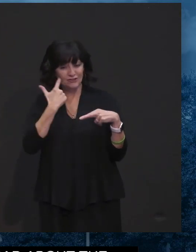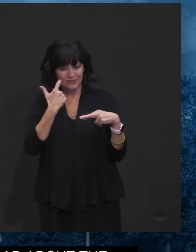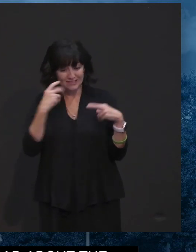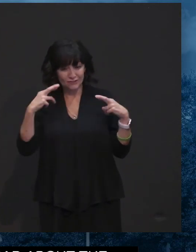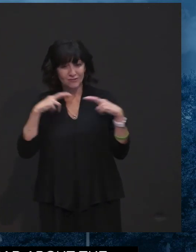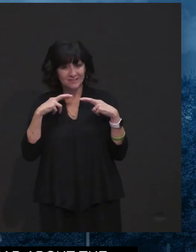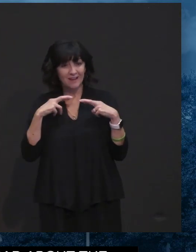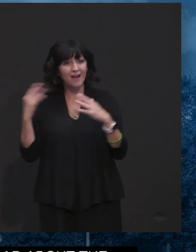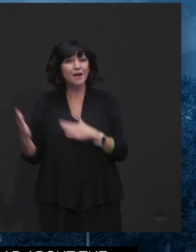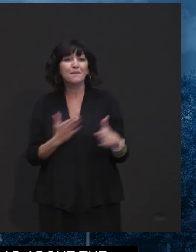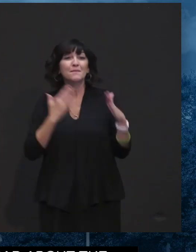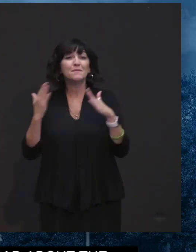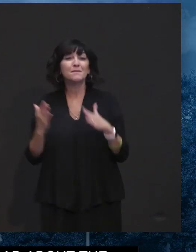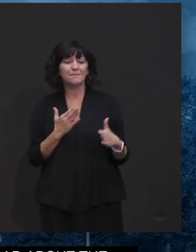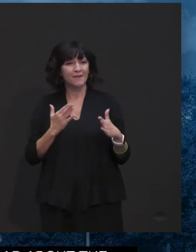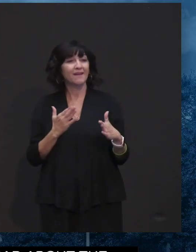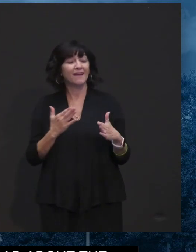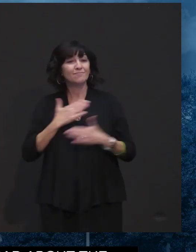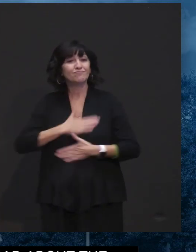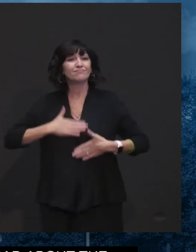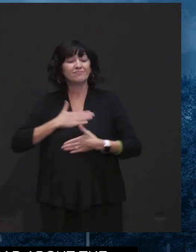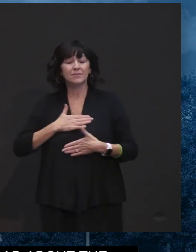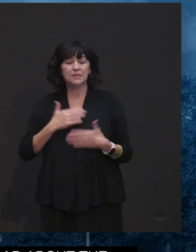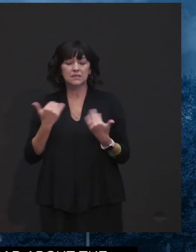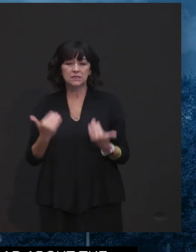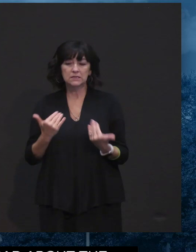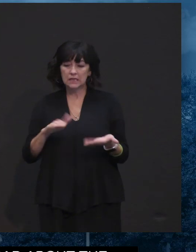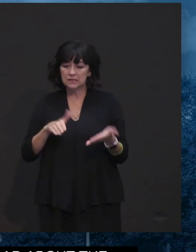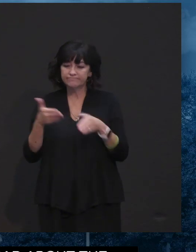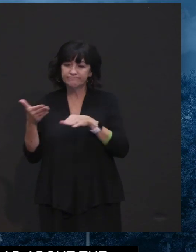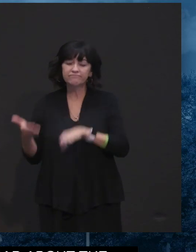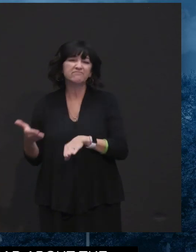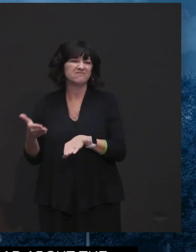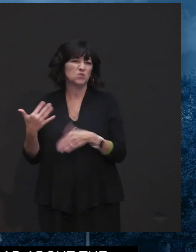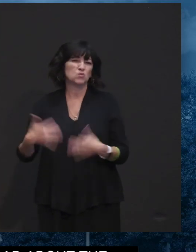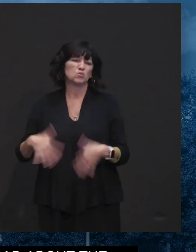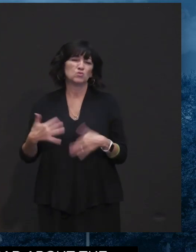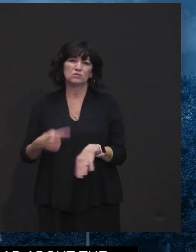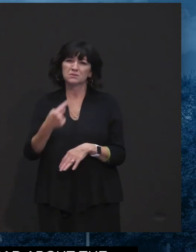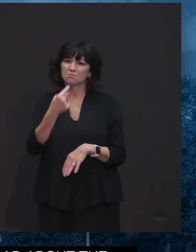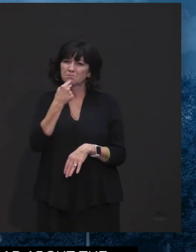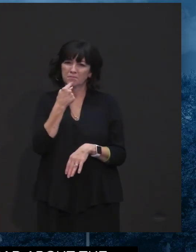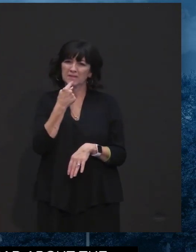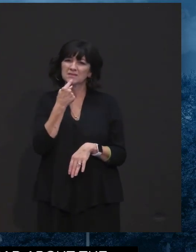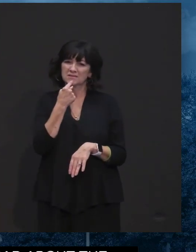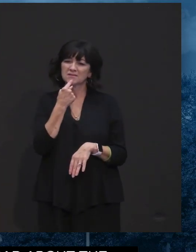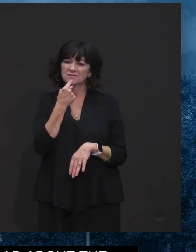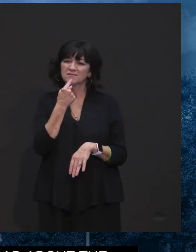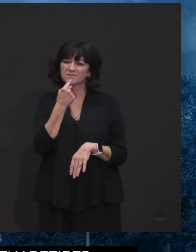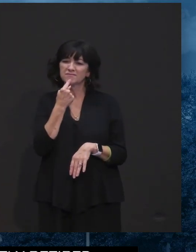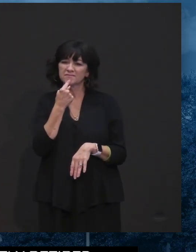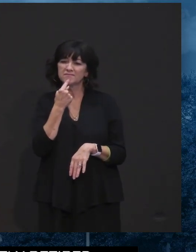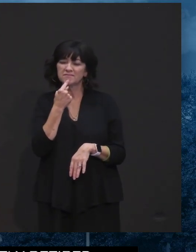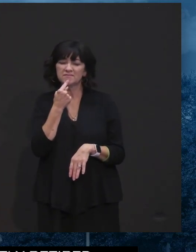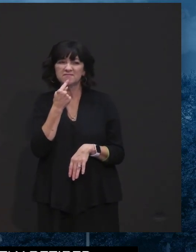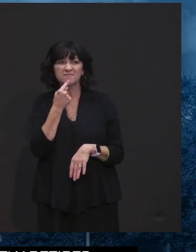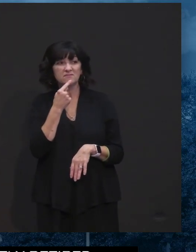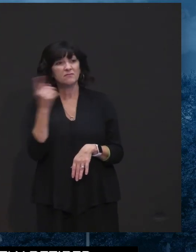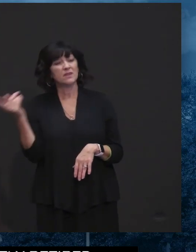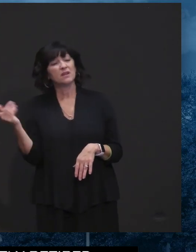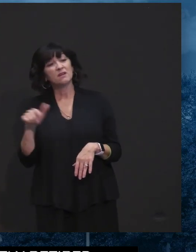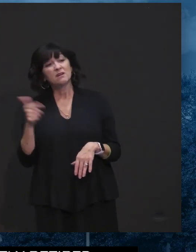but she will be missed, and we love her. It certainly is a reminder that you don't know whether